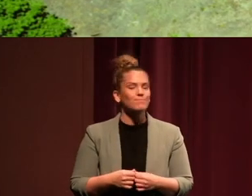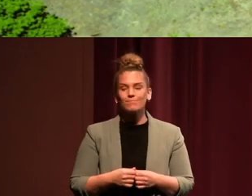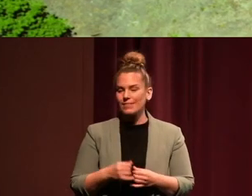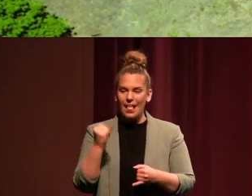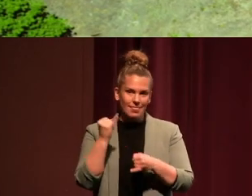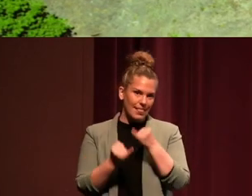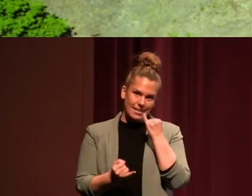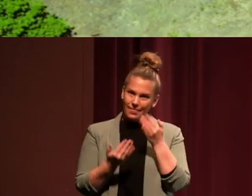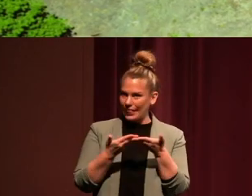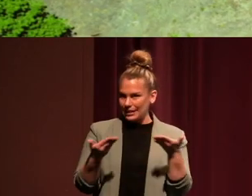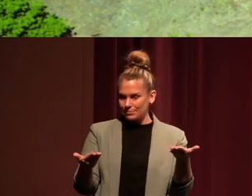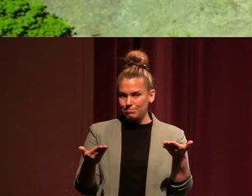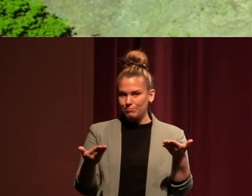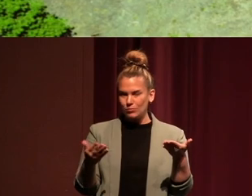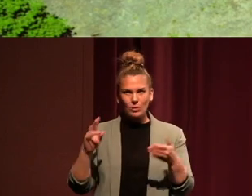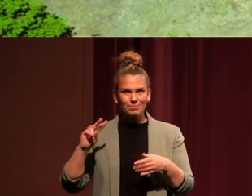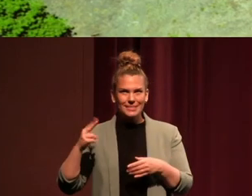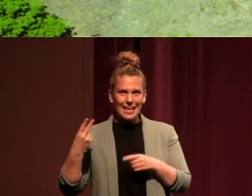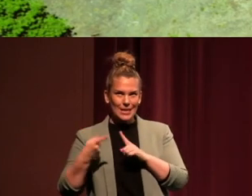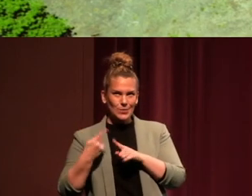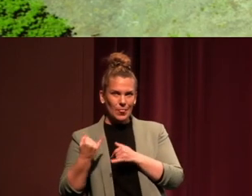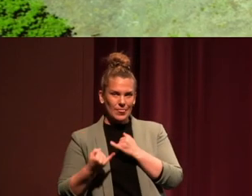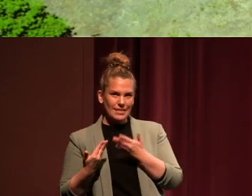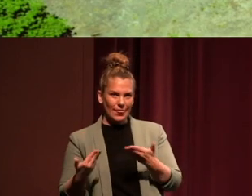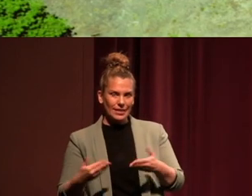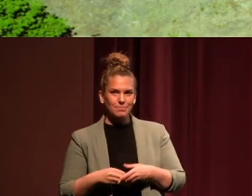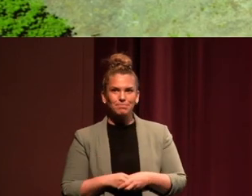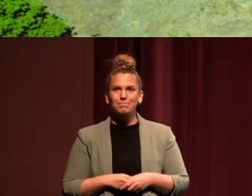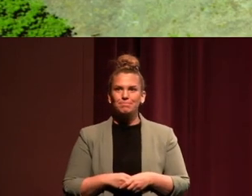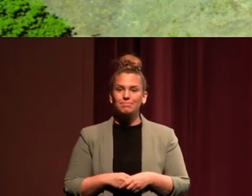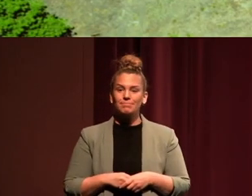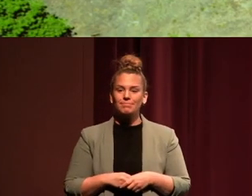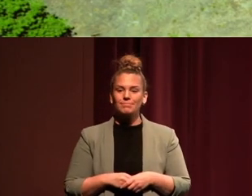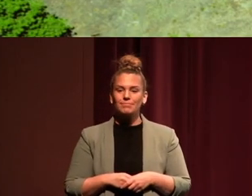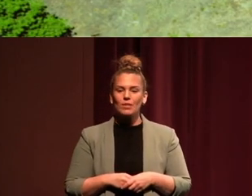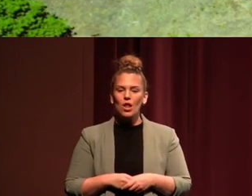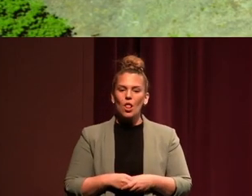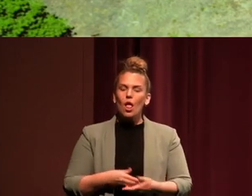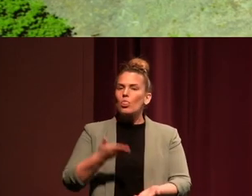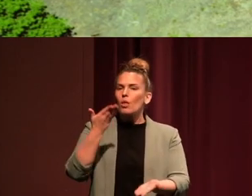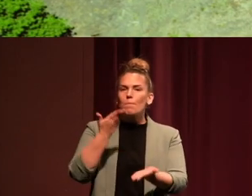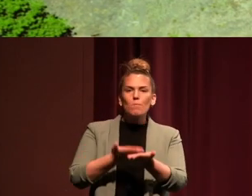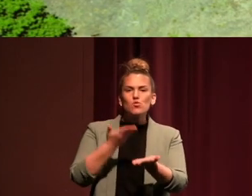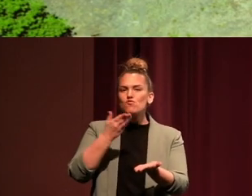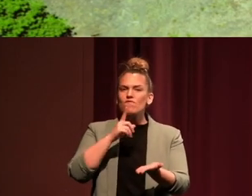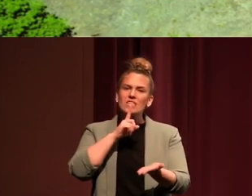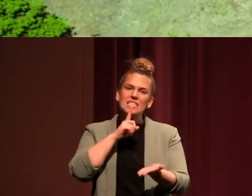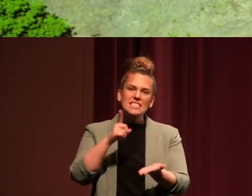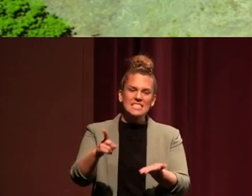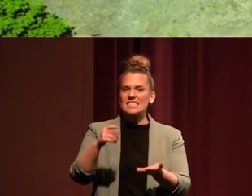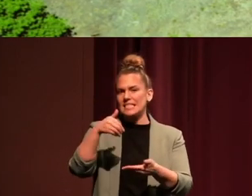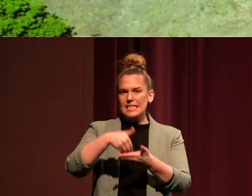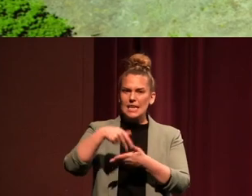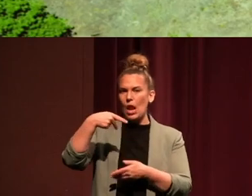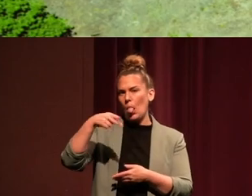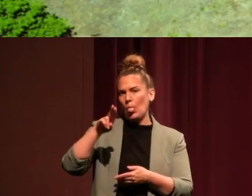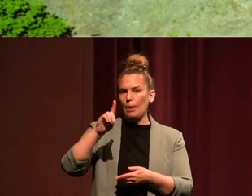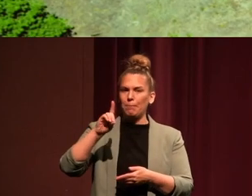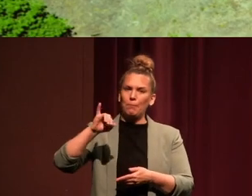Last thing, second to last thing. The proof is really in the pudding